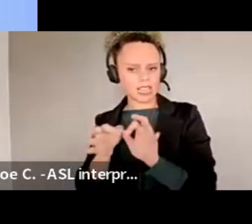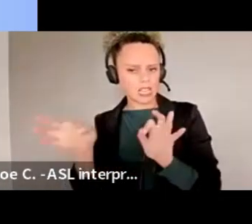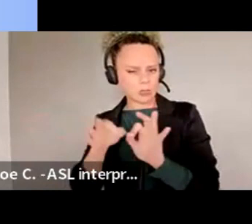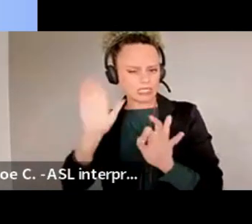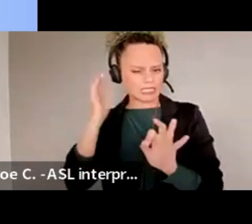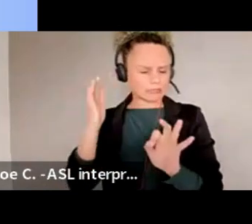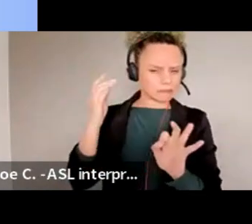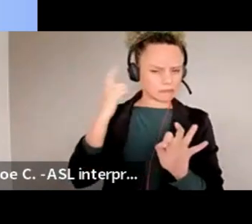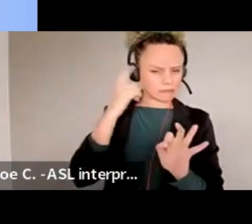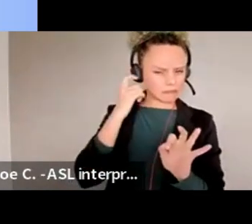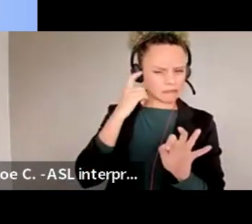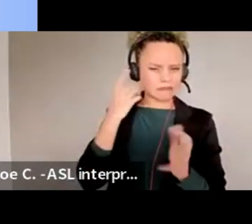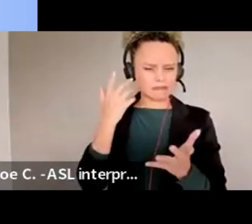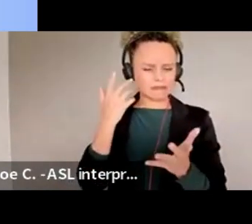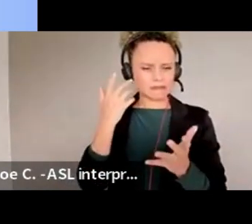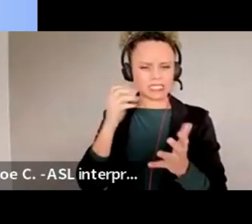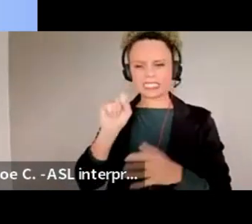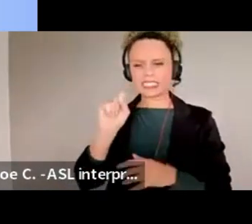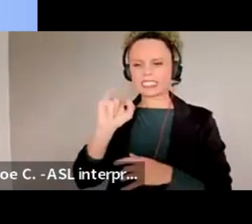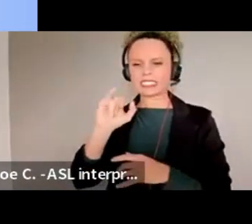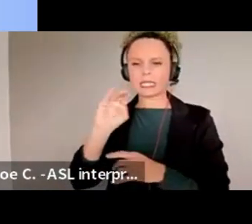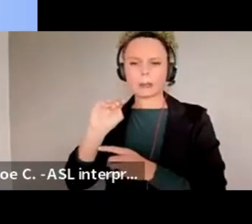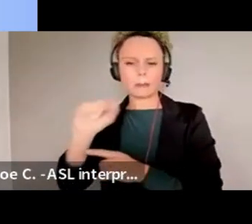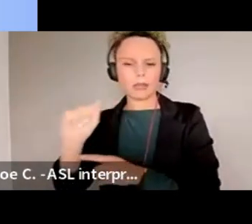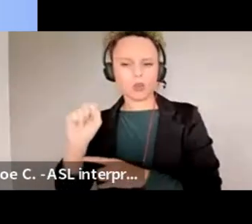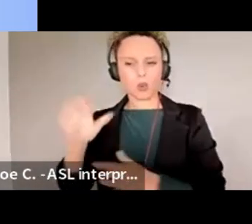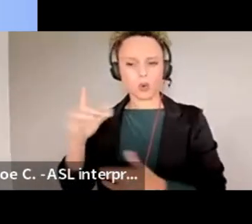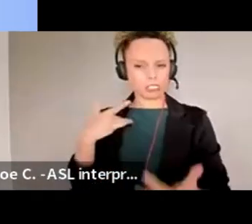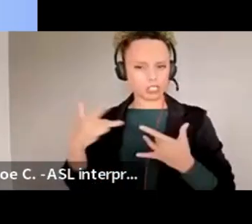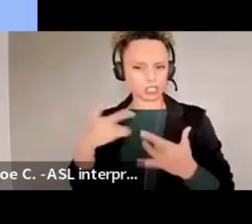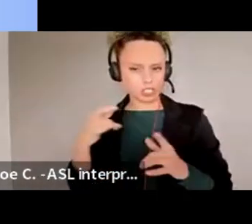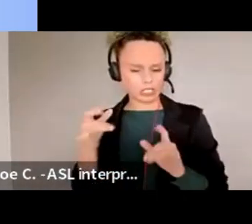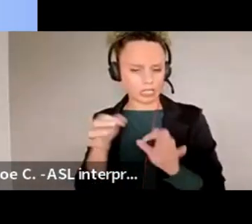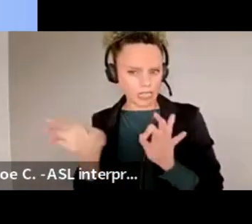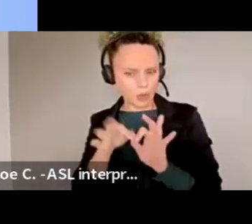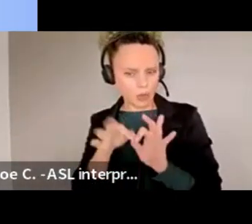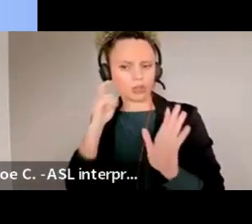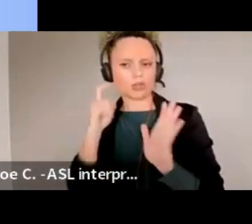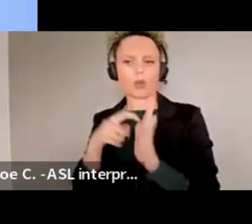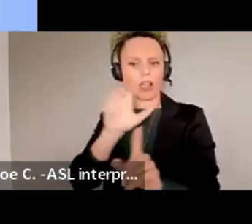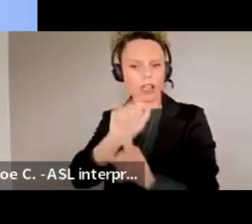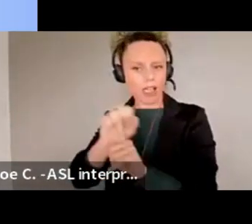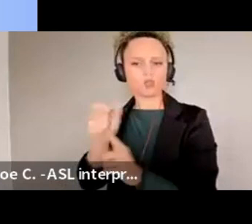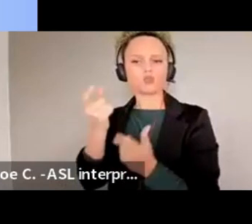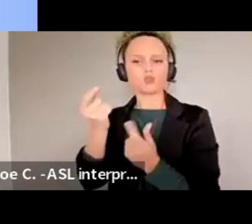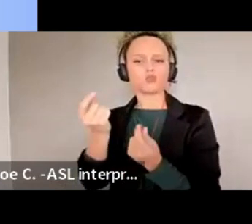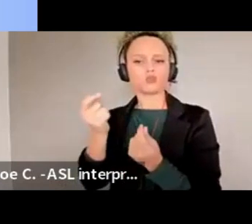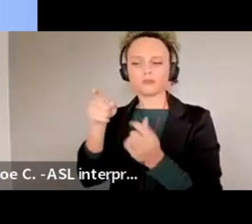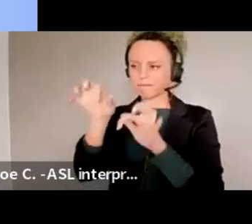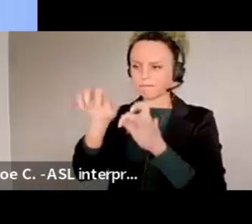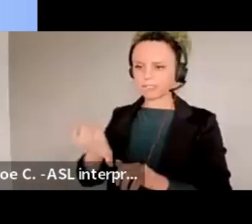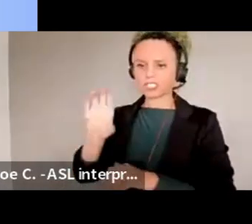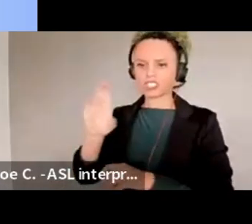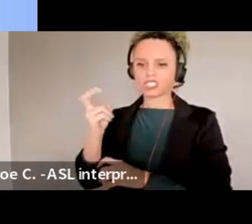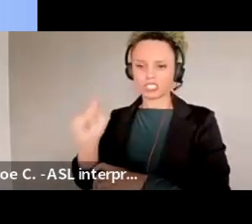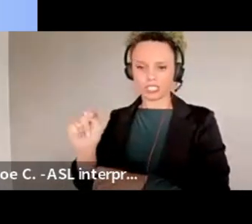the chat, write down when you hear language that is concerning or stigmatizing for somebody with a